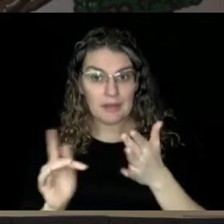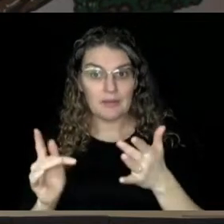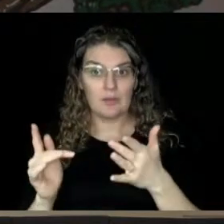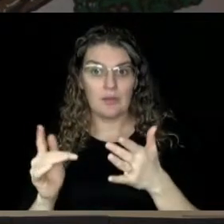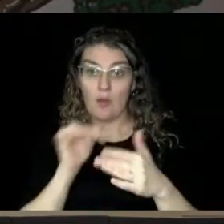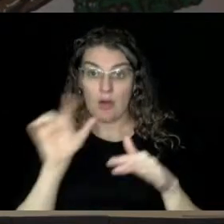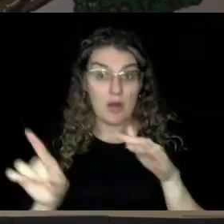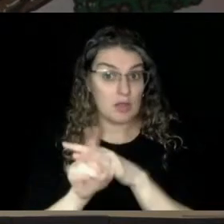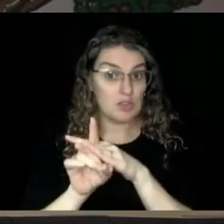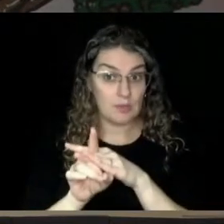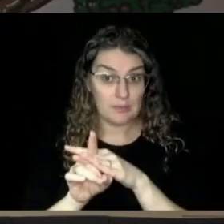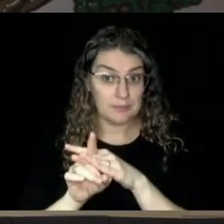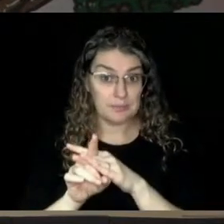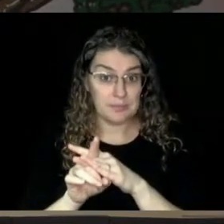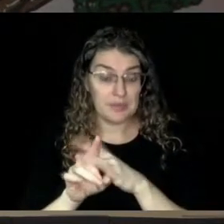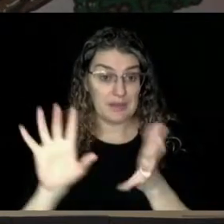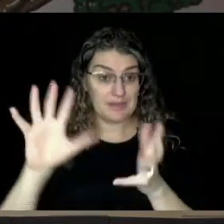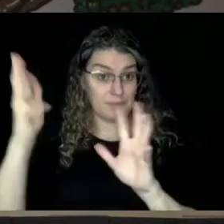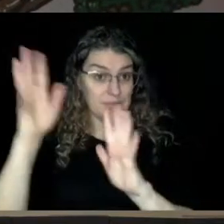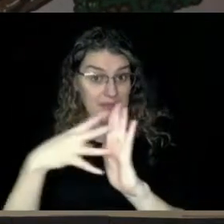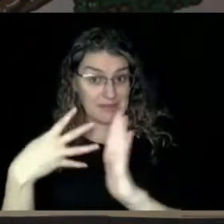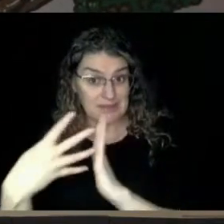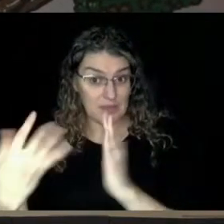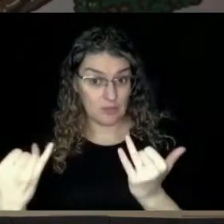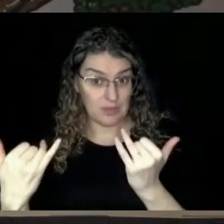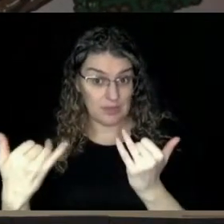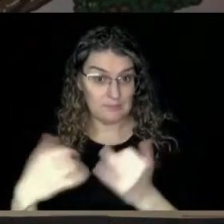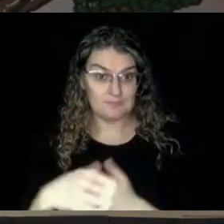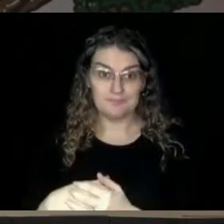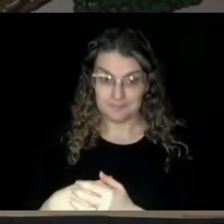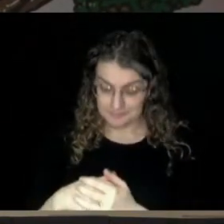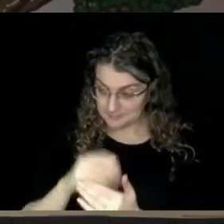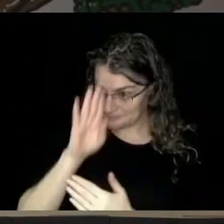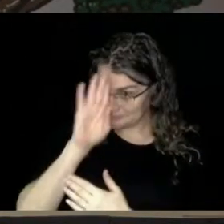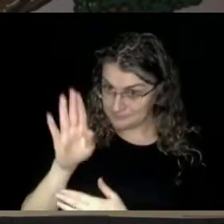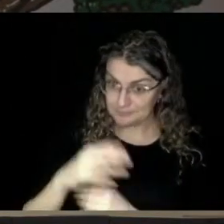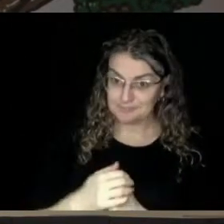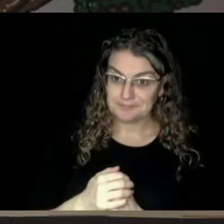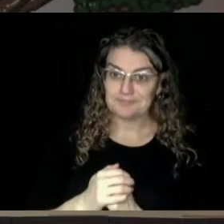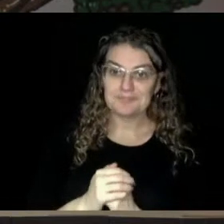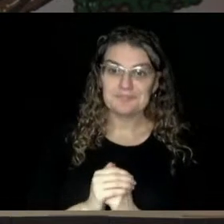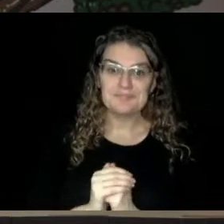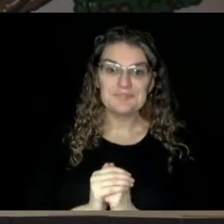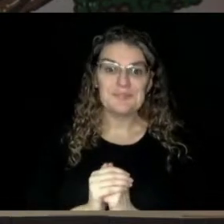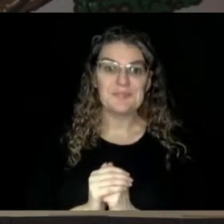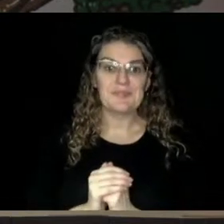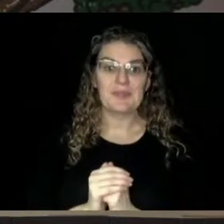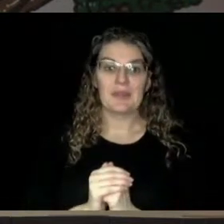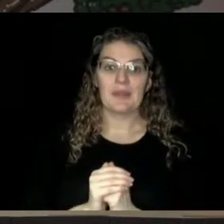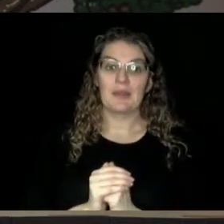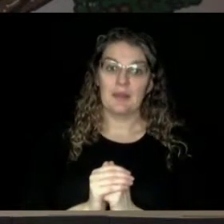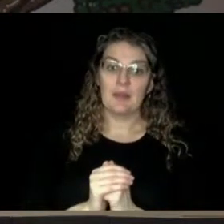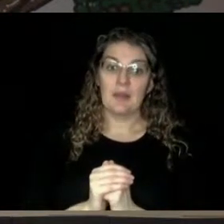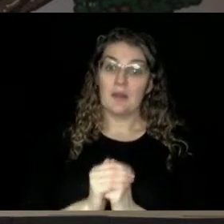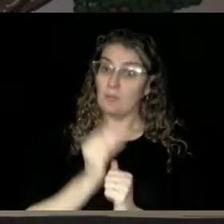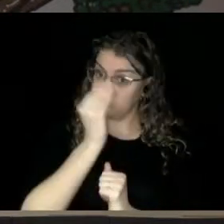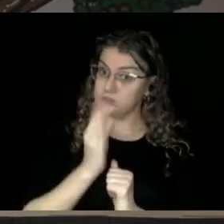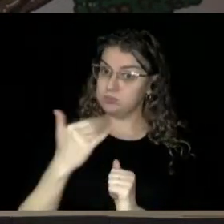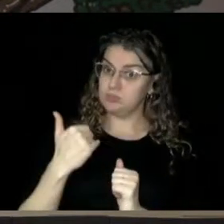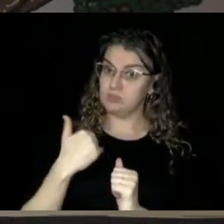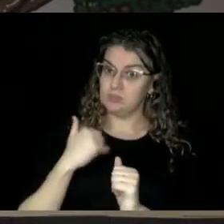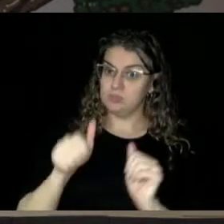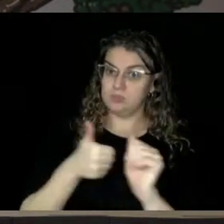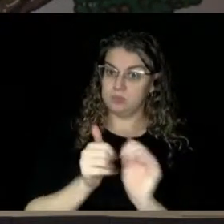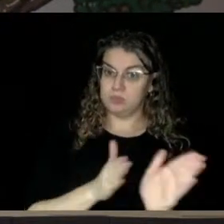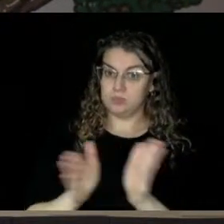mess up the vaccination schedule? Hi, Louise. Well, we just wanted to communicate that there isn't a plan. People do